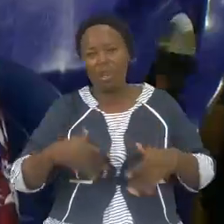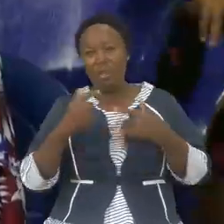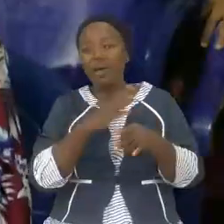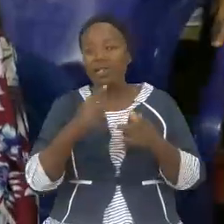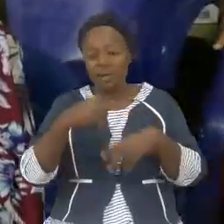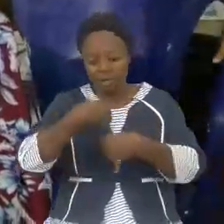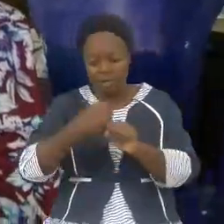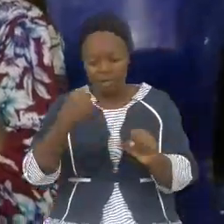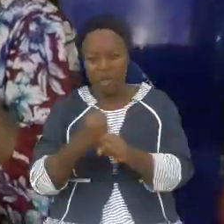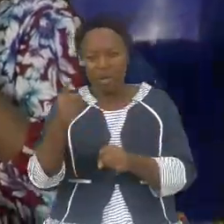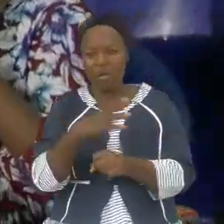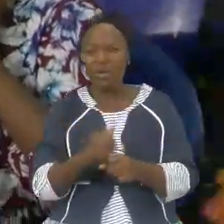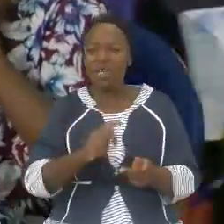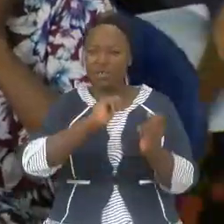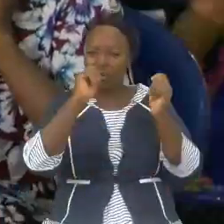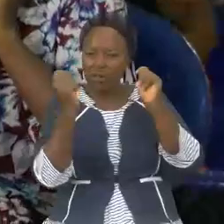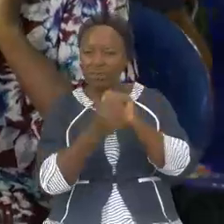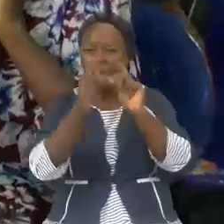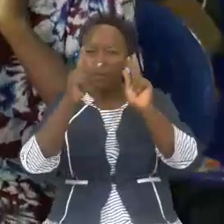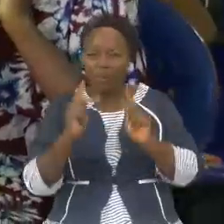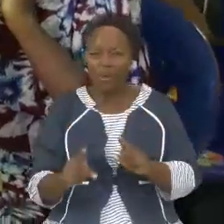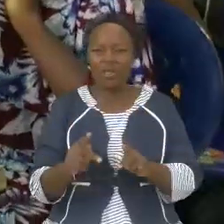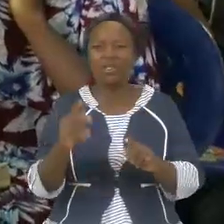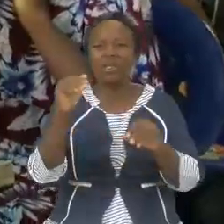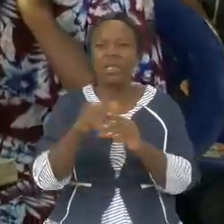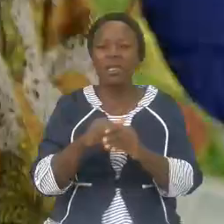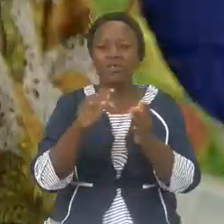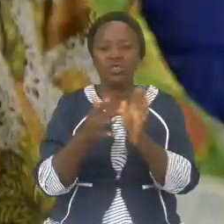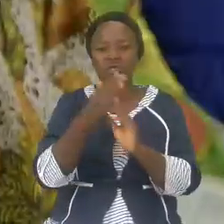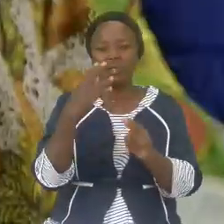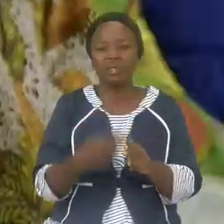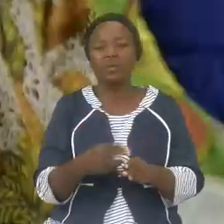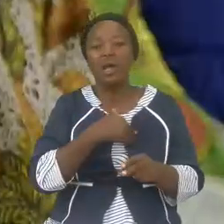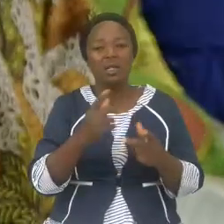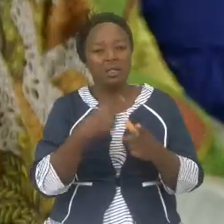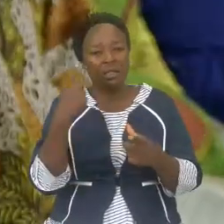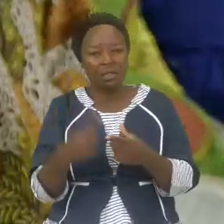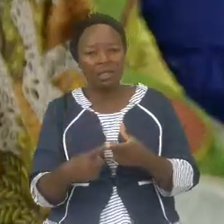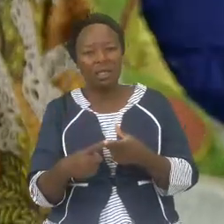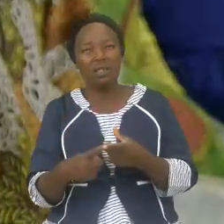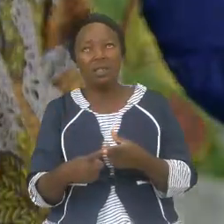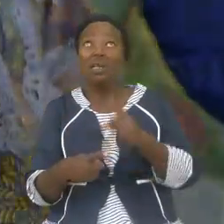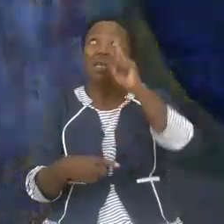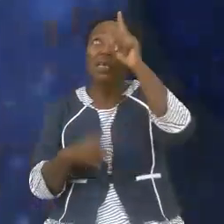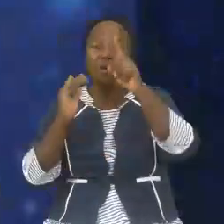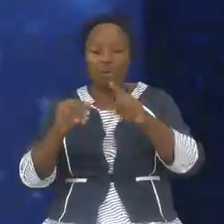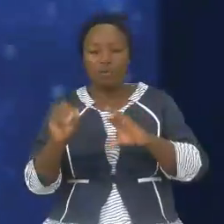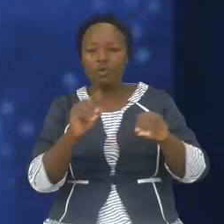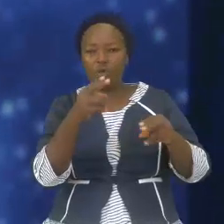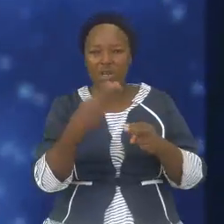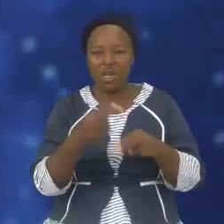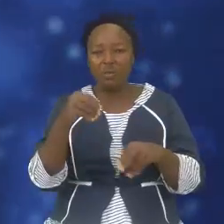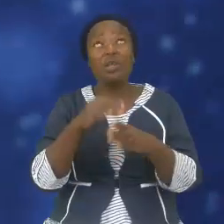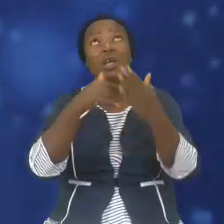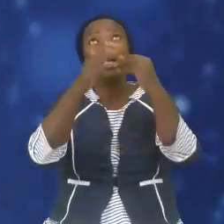you a transformed person in Jesus' name. And then He will put your name in heaven.